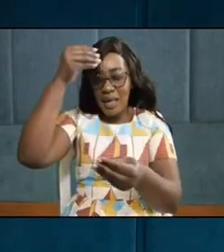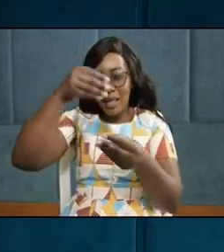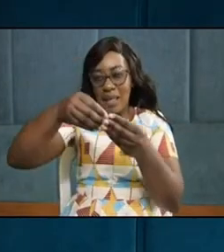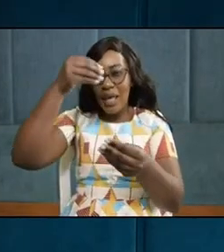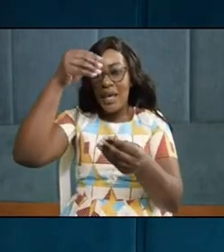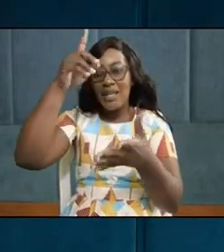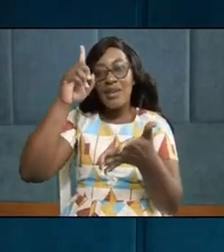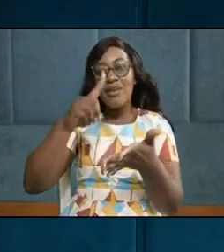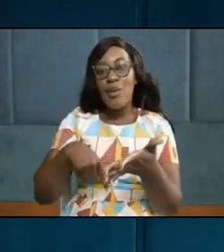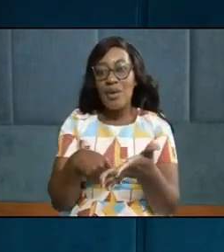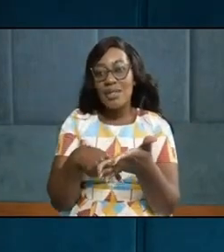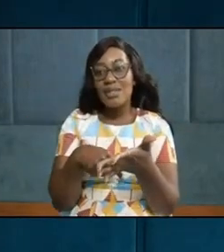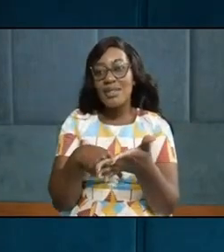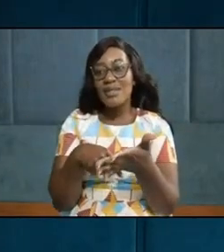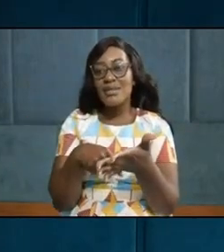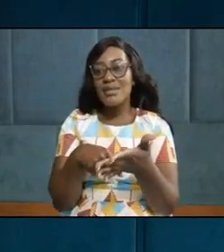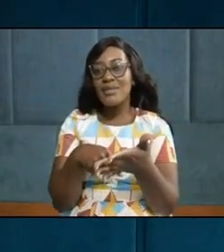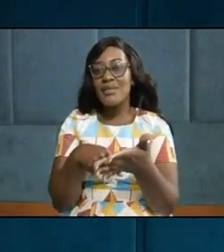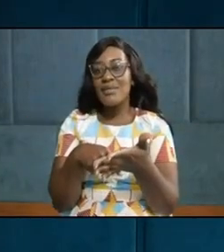Today,